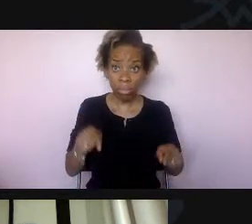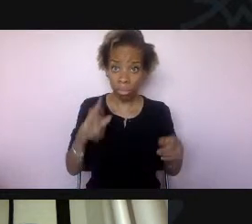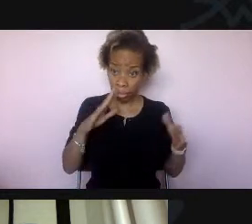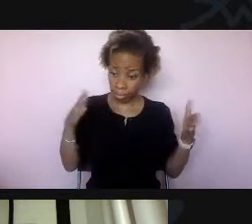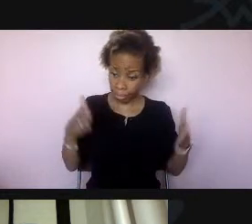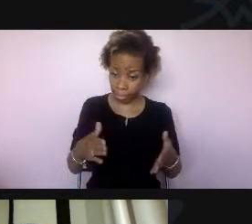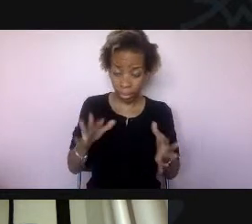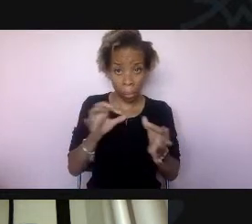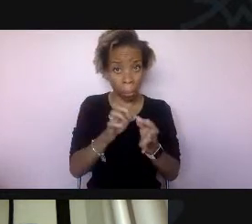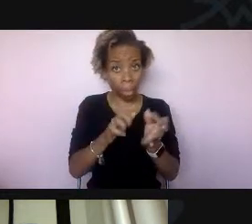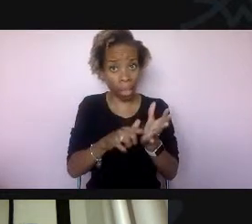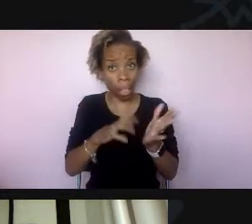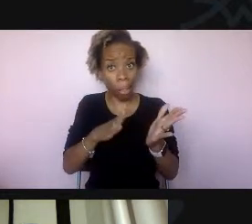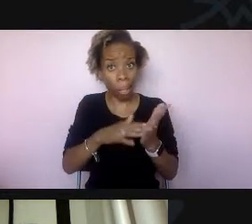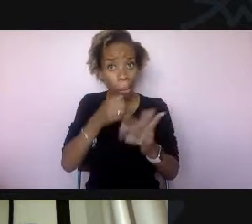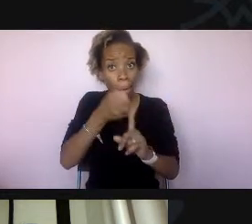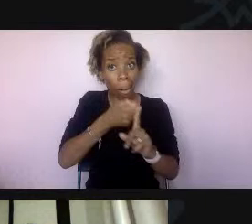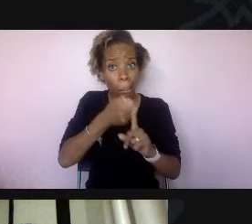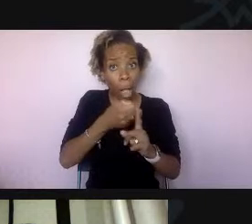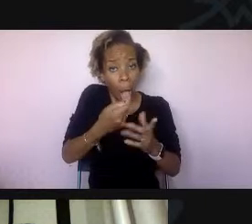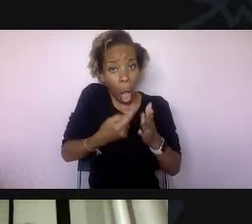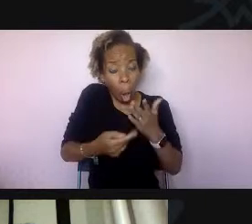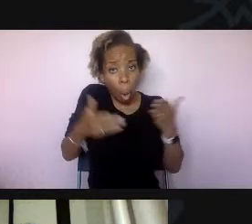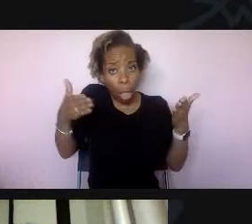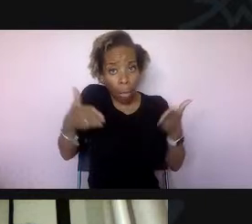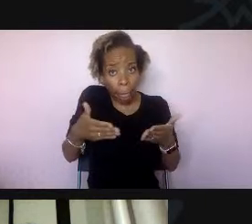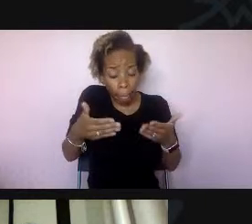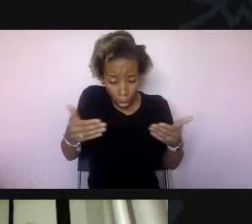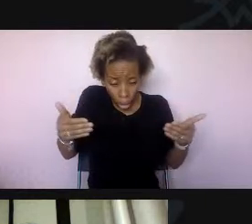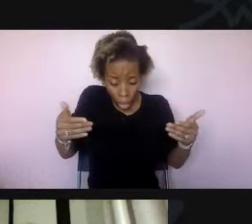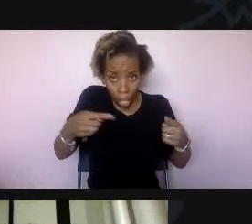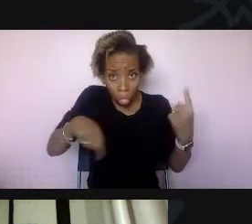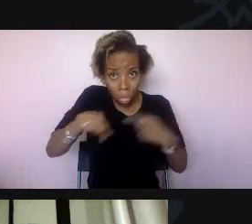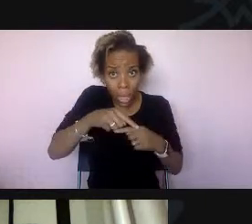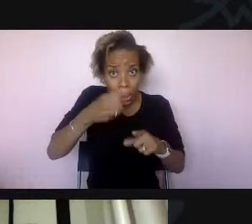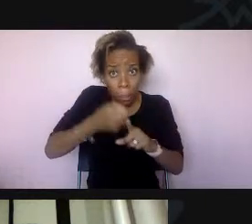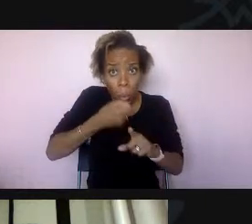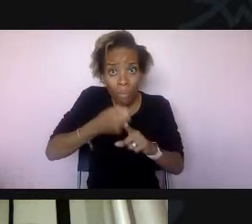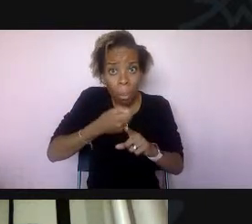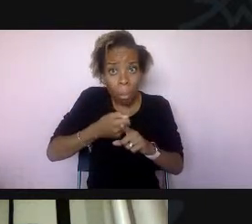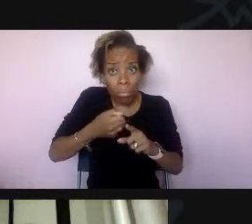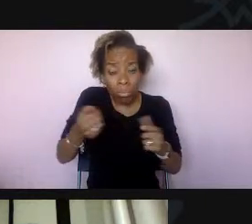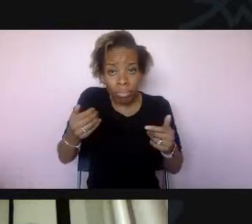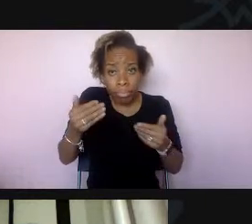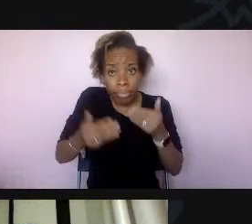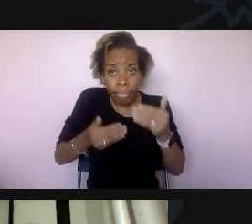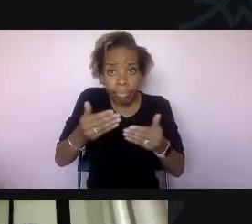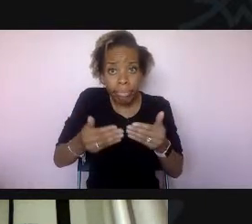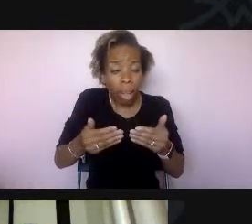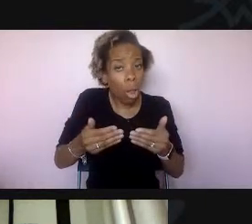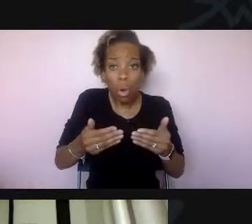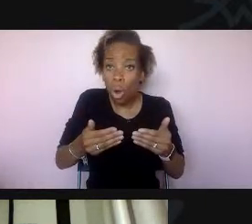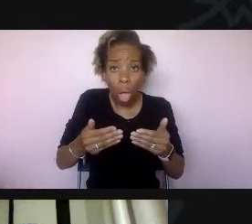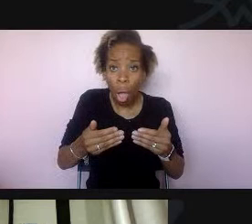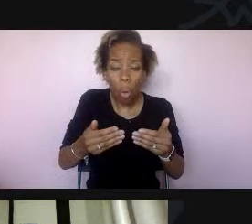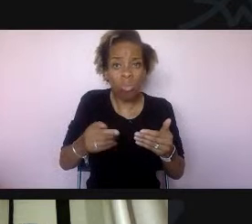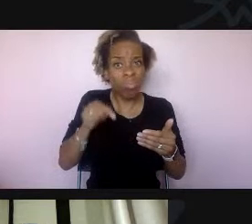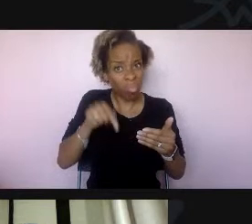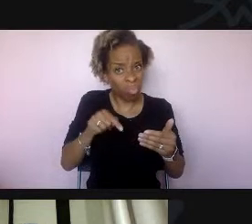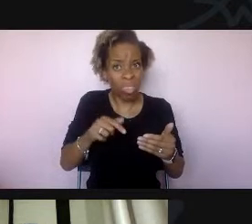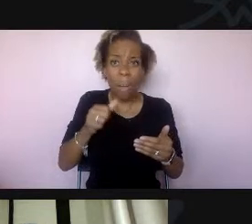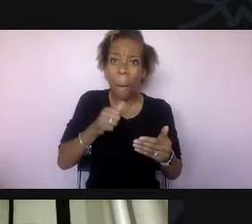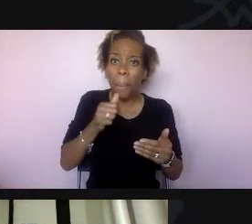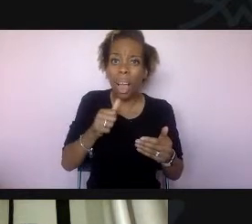Lives Matter and the movement of Black Lives Matter going forward, but also in relation